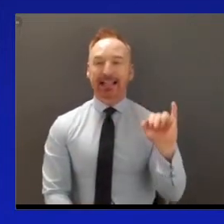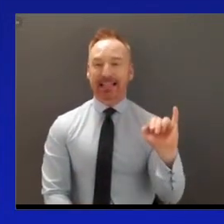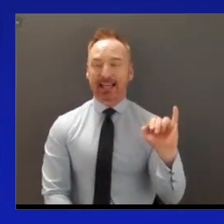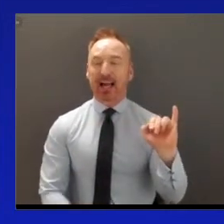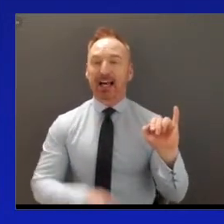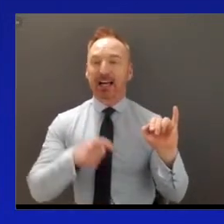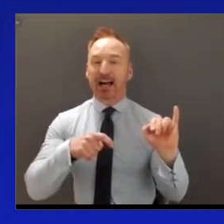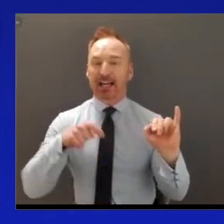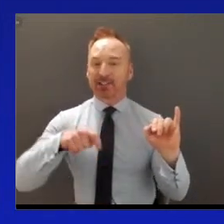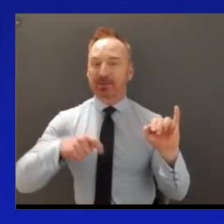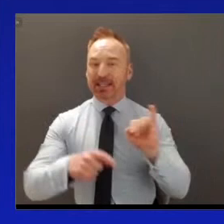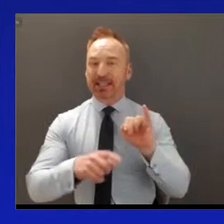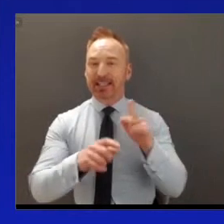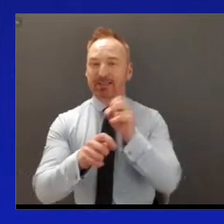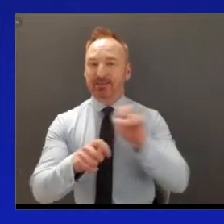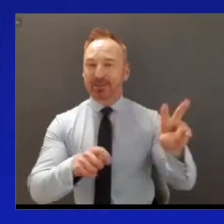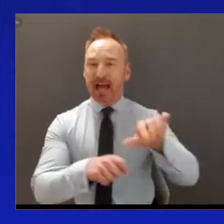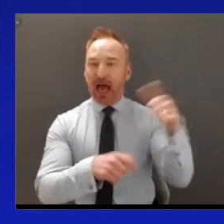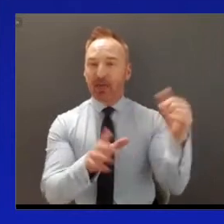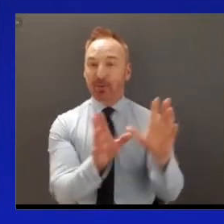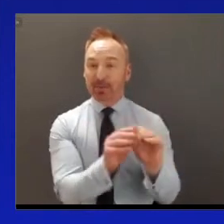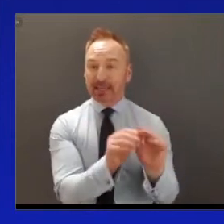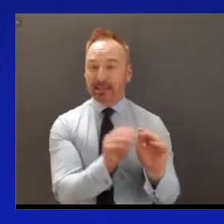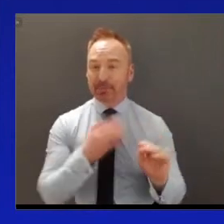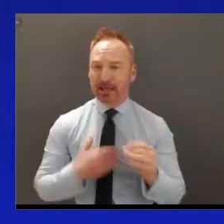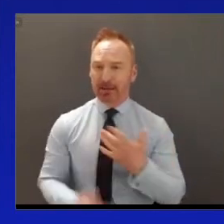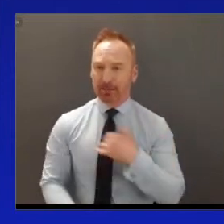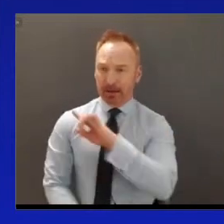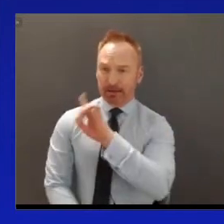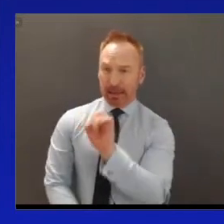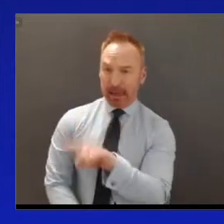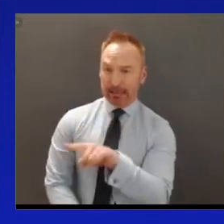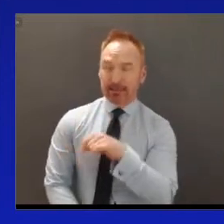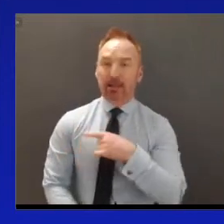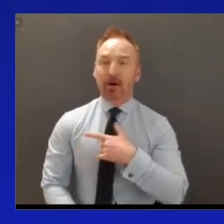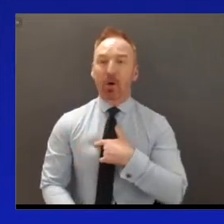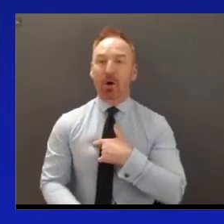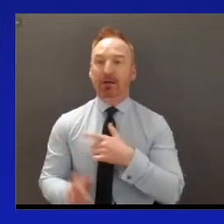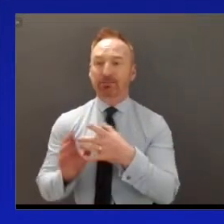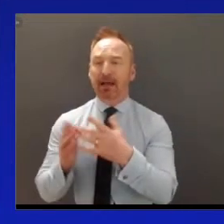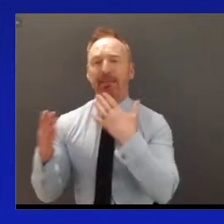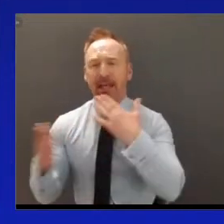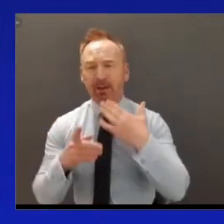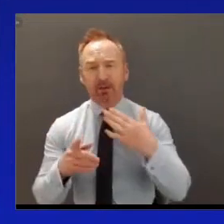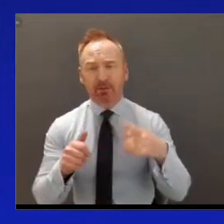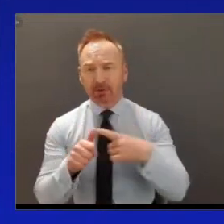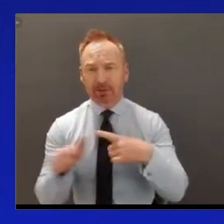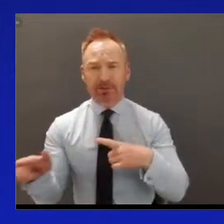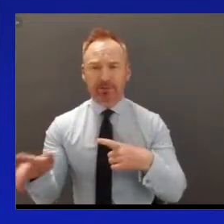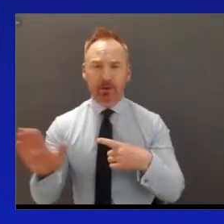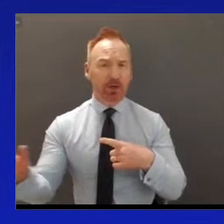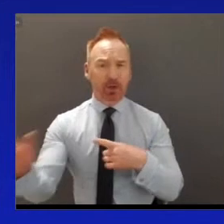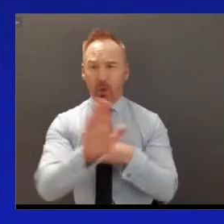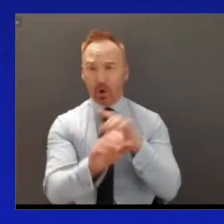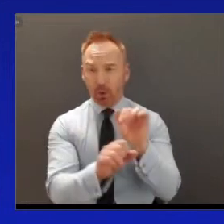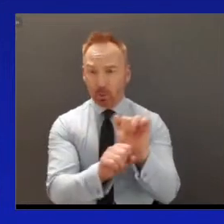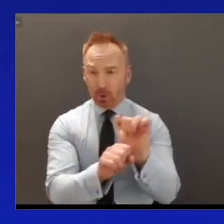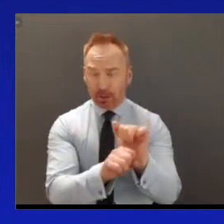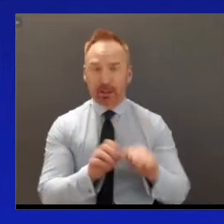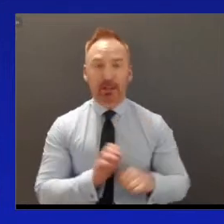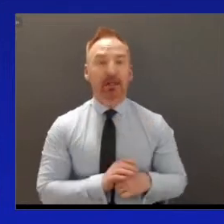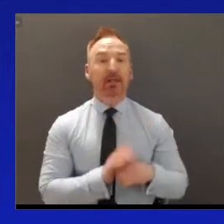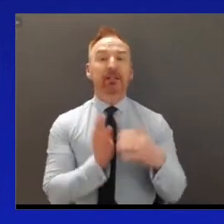ask, thank you to everyone for all the great work. One thing you did say, Dr. Etches, earlier in this briefing was